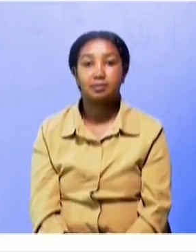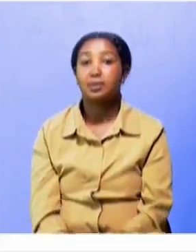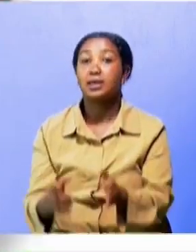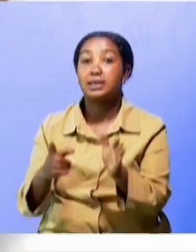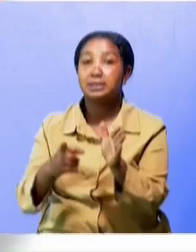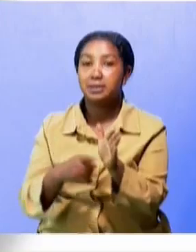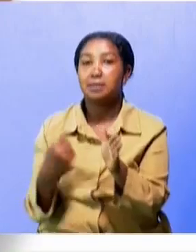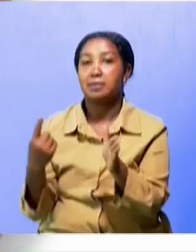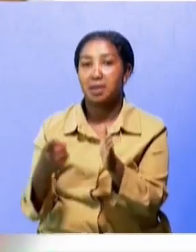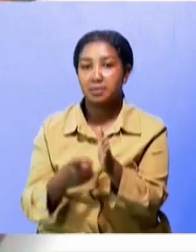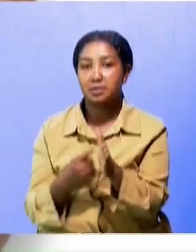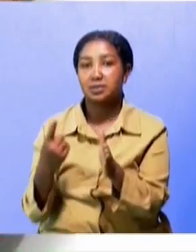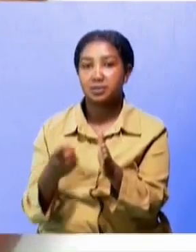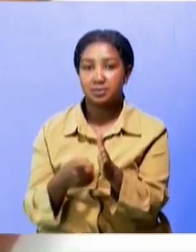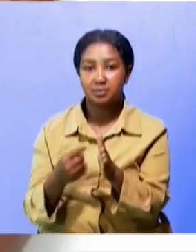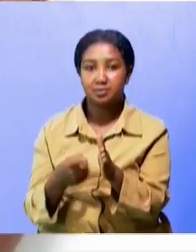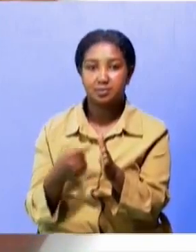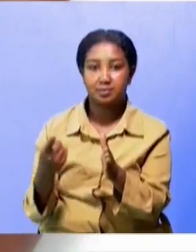Sometimes